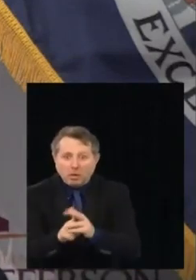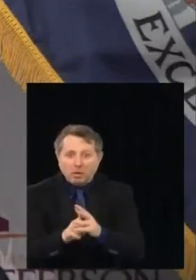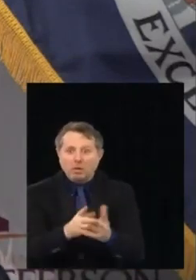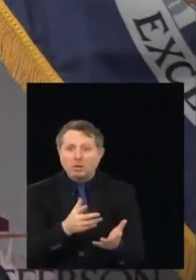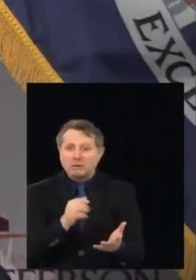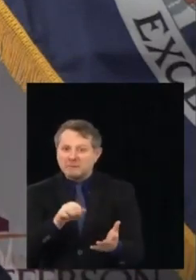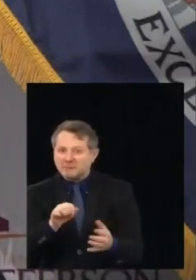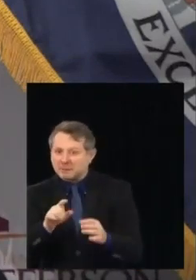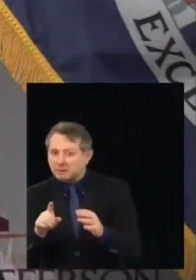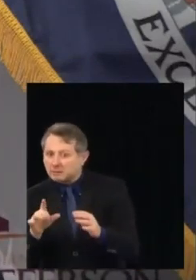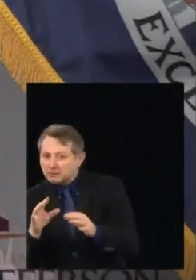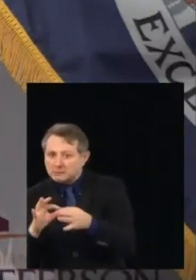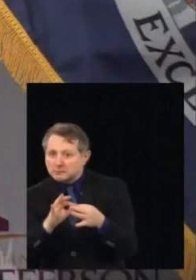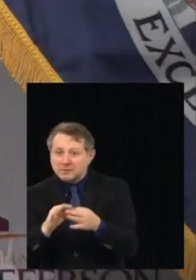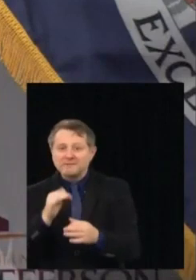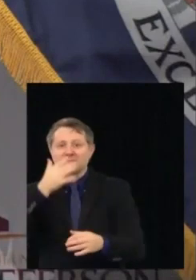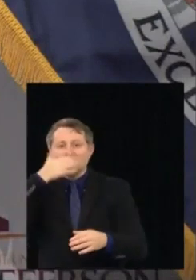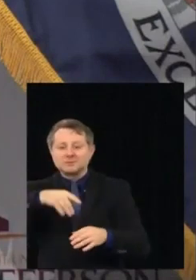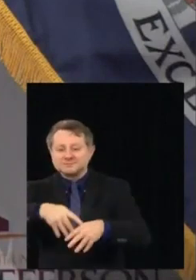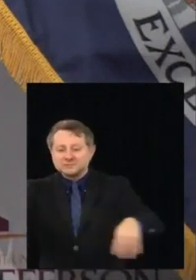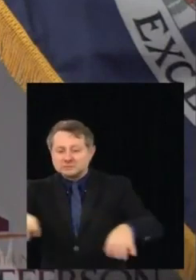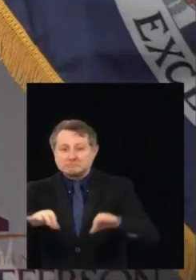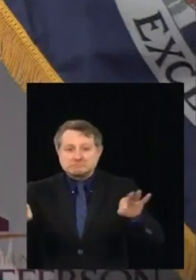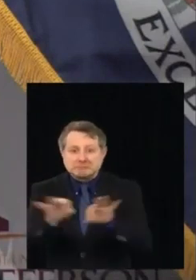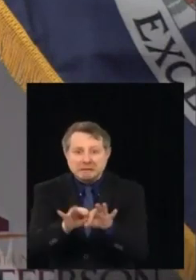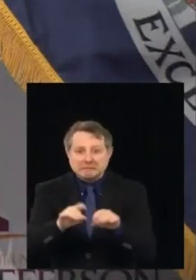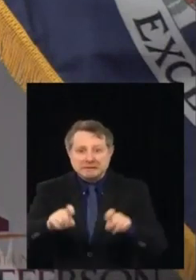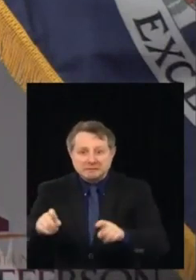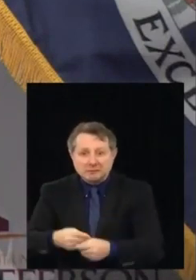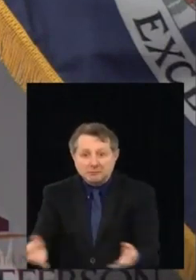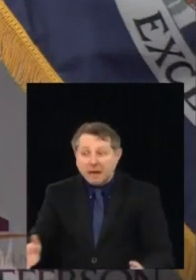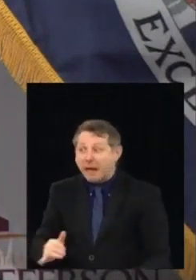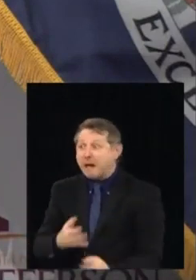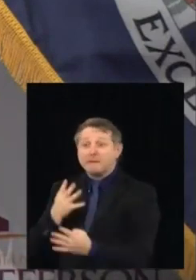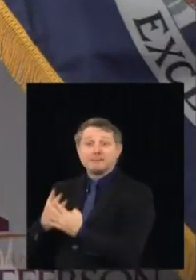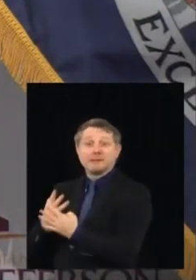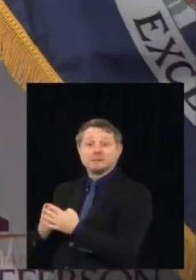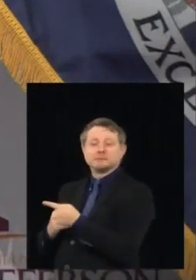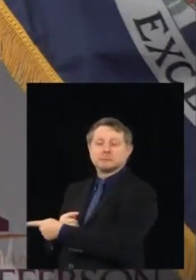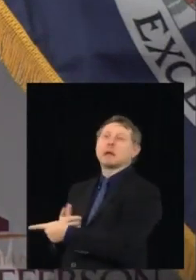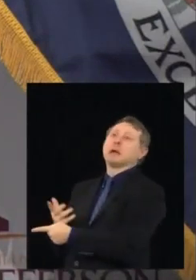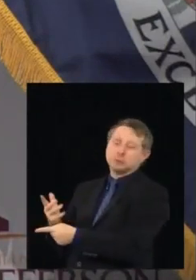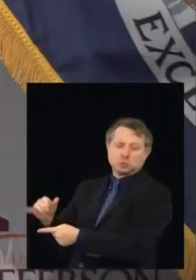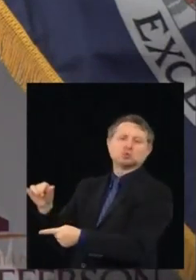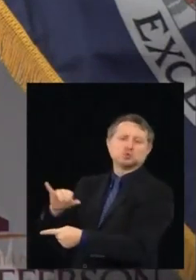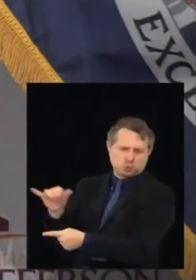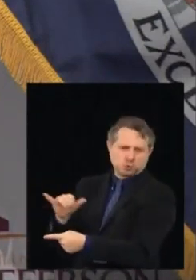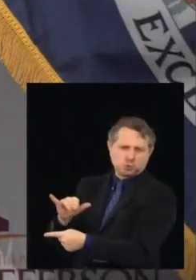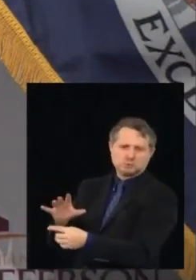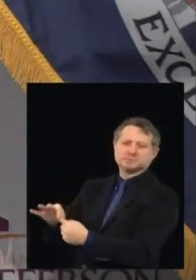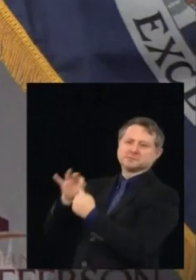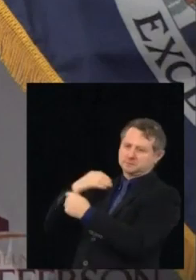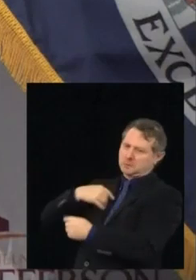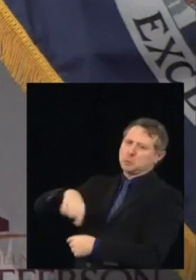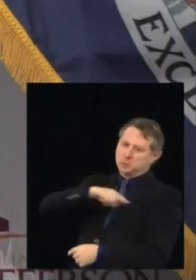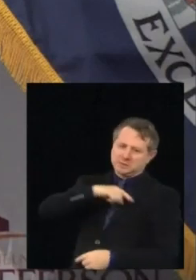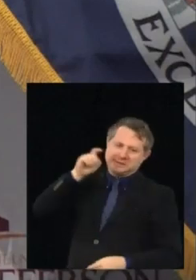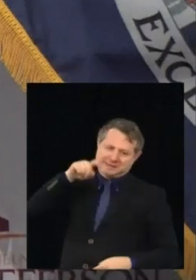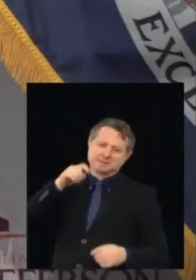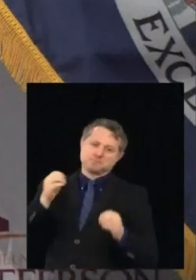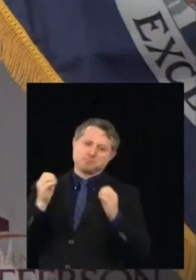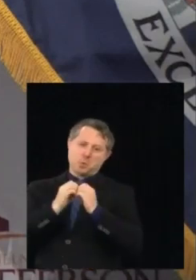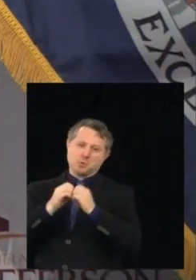essential workers, and the prison population is in that category. You need more tests all across the